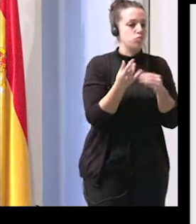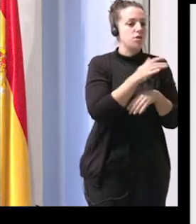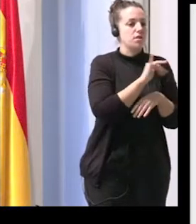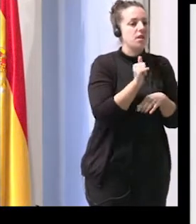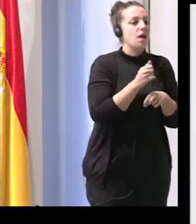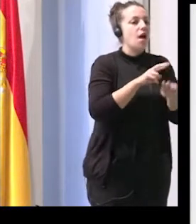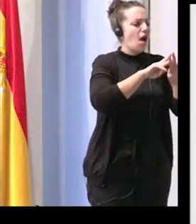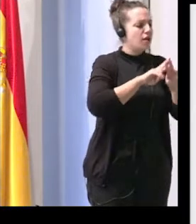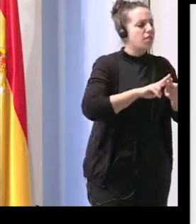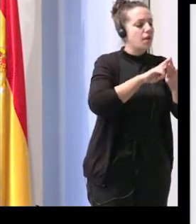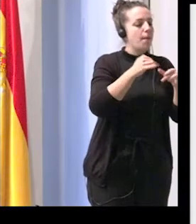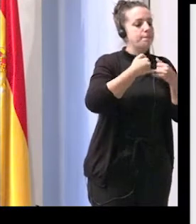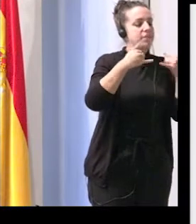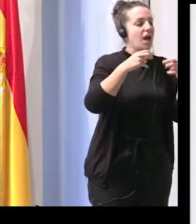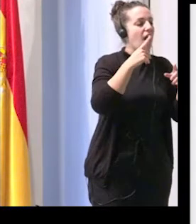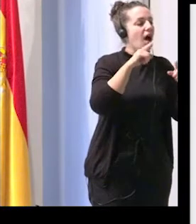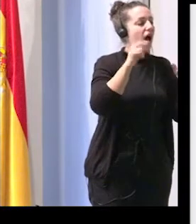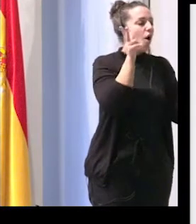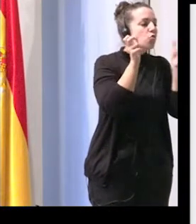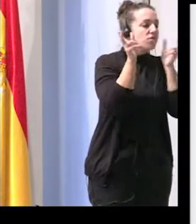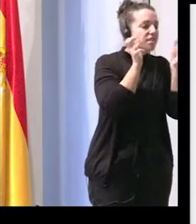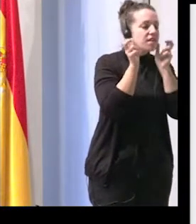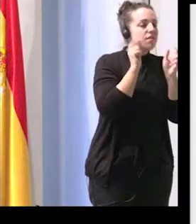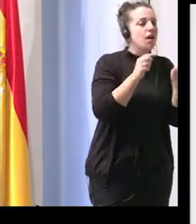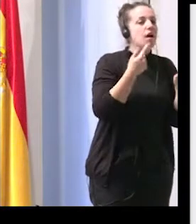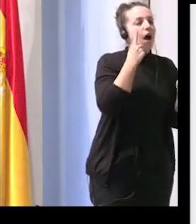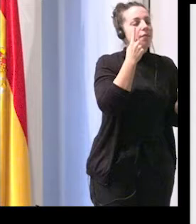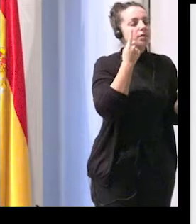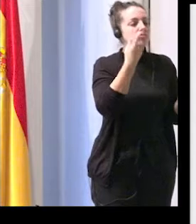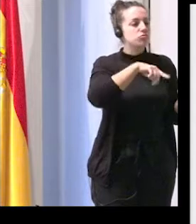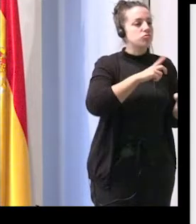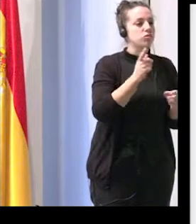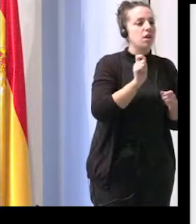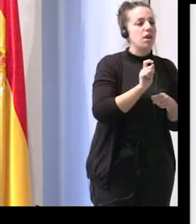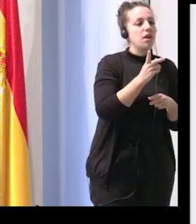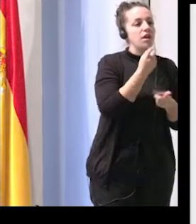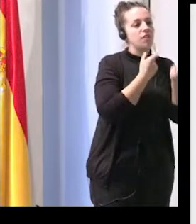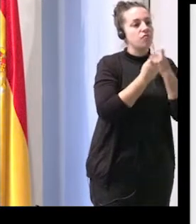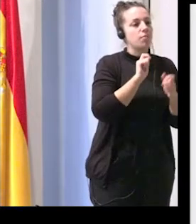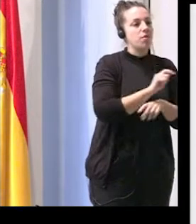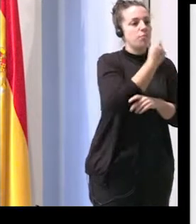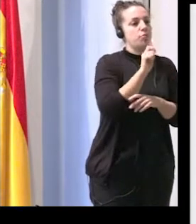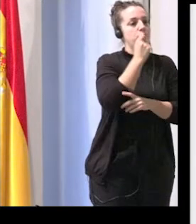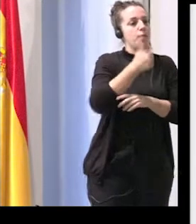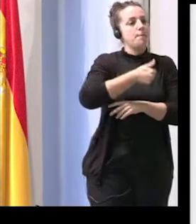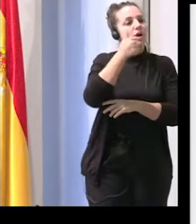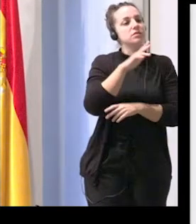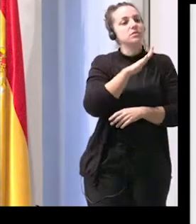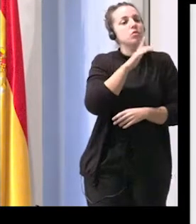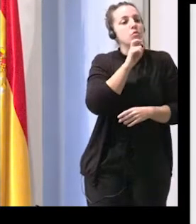get better frequency information to children with cochlear implants so they can hear those nuances in